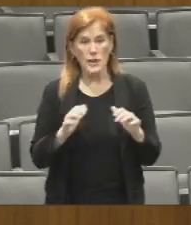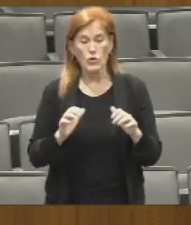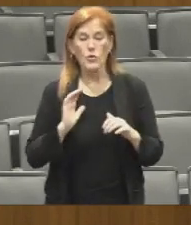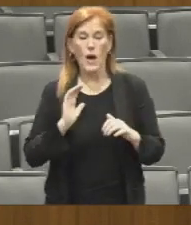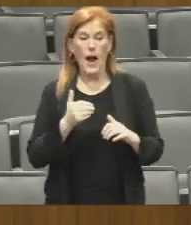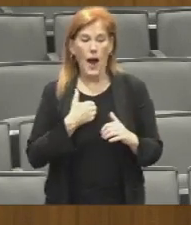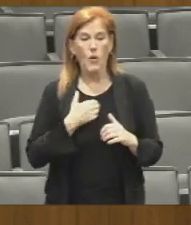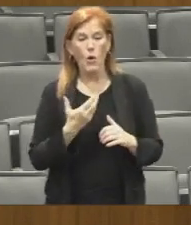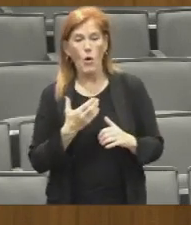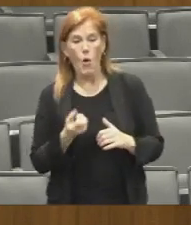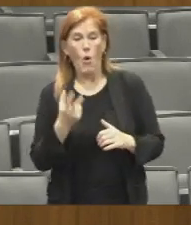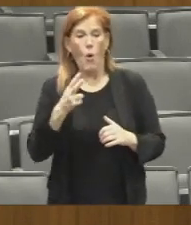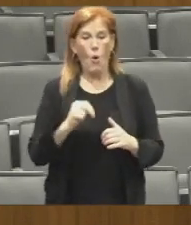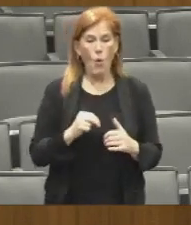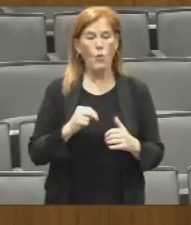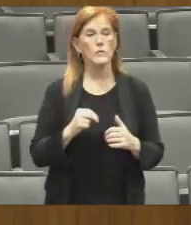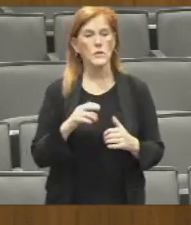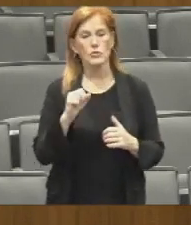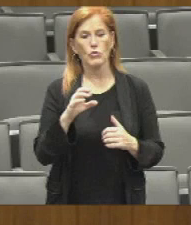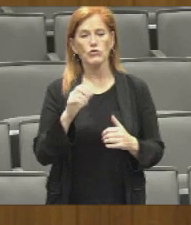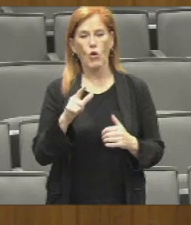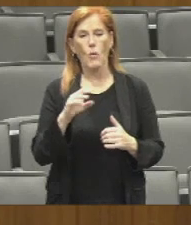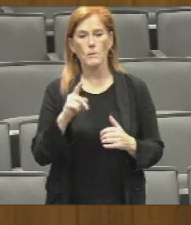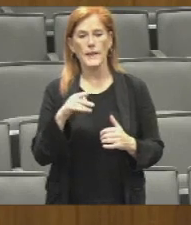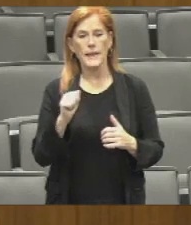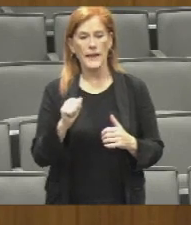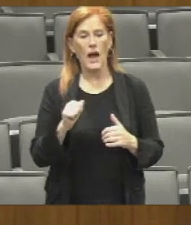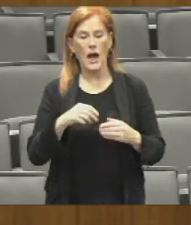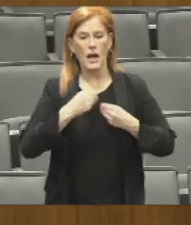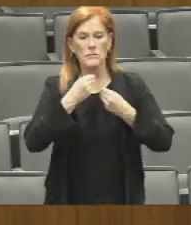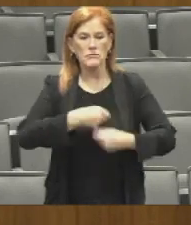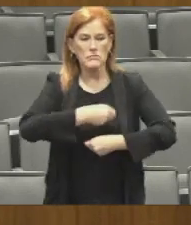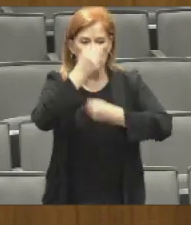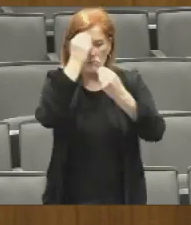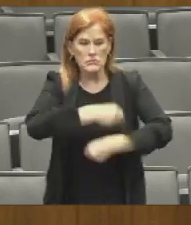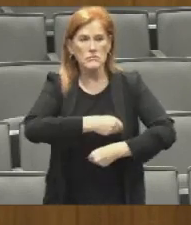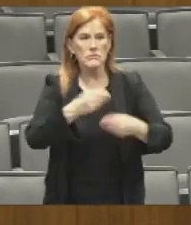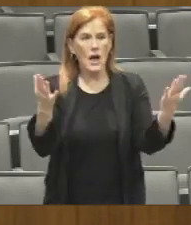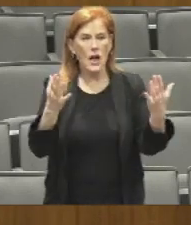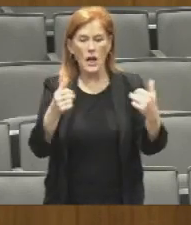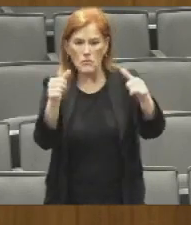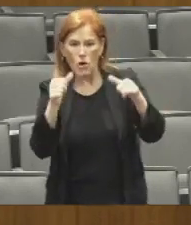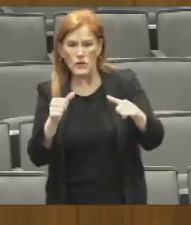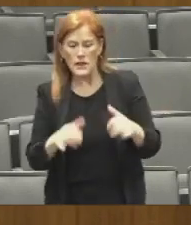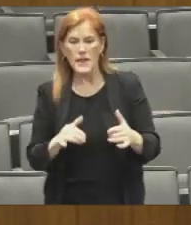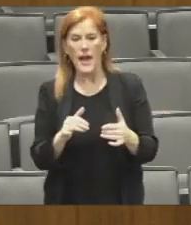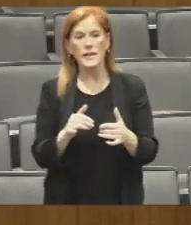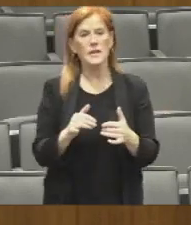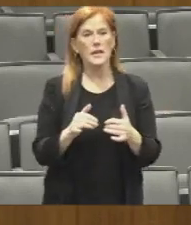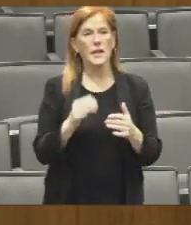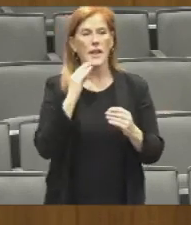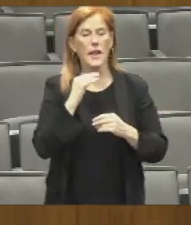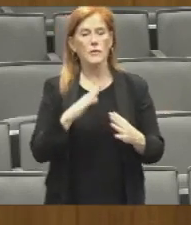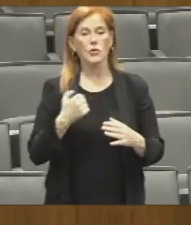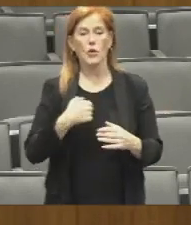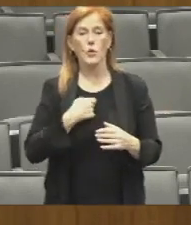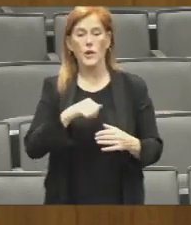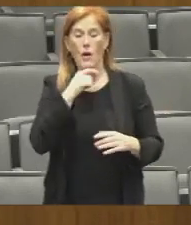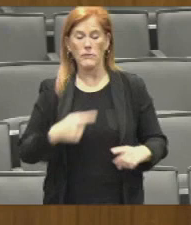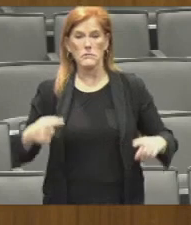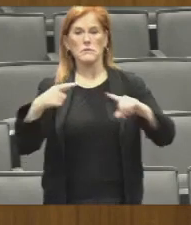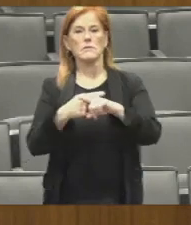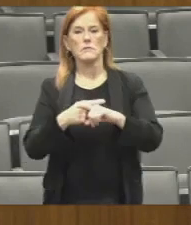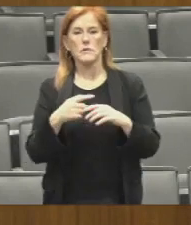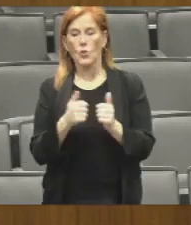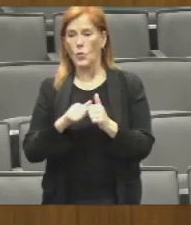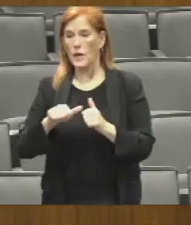thing, trying to discourage that, mm-hmm. so that we don't have a confrontation between police and others that